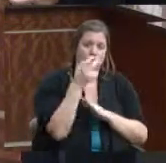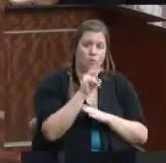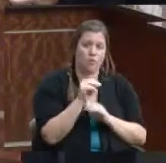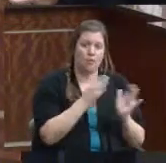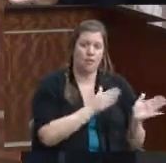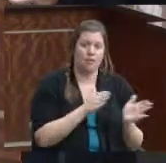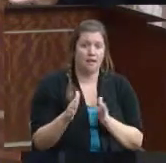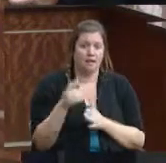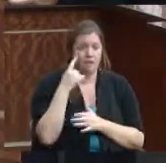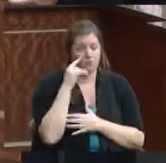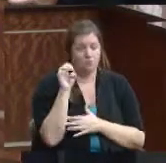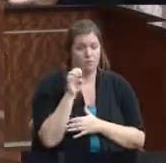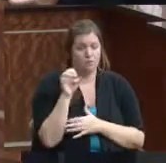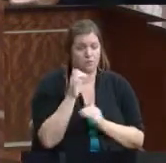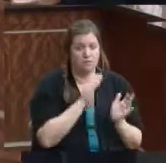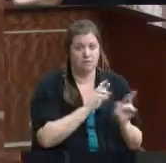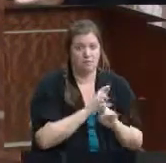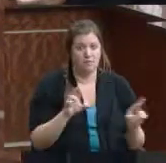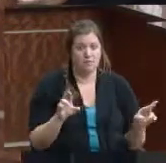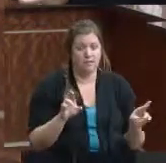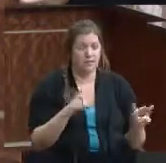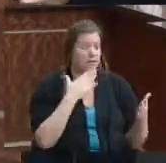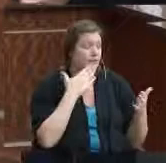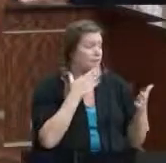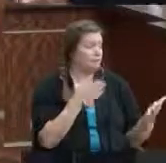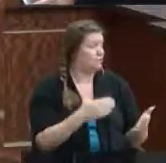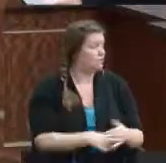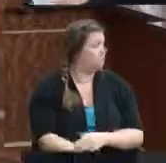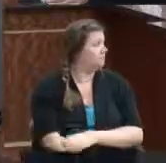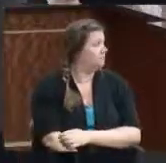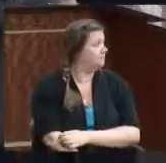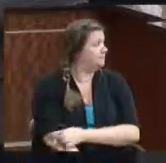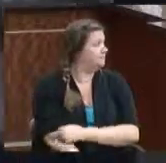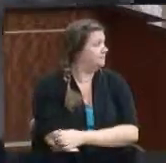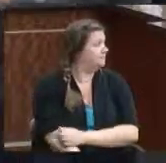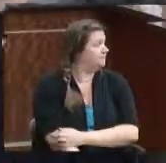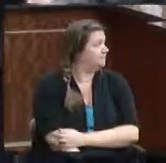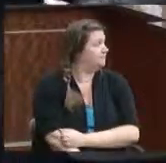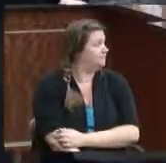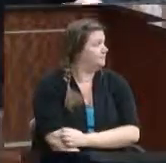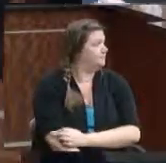for emergency preparedness. So thank you all very much. Thank you, Mr. Mayor.